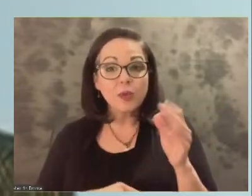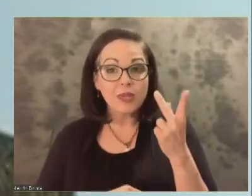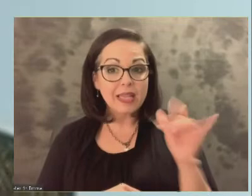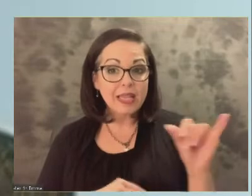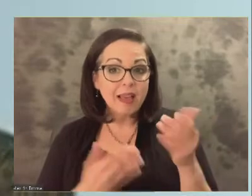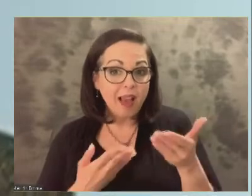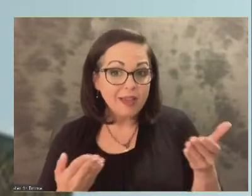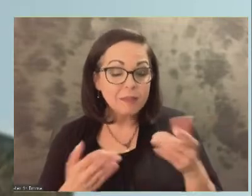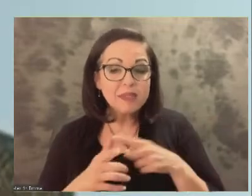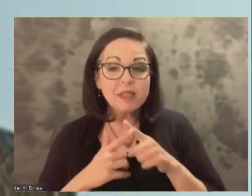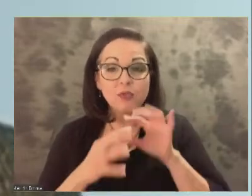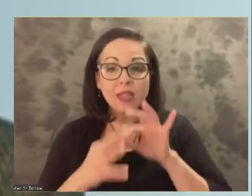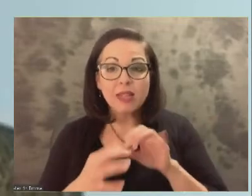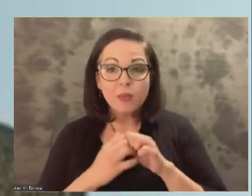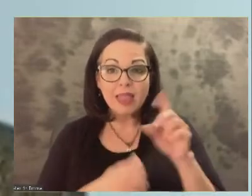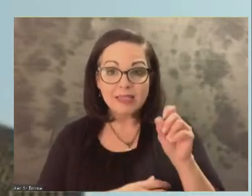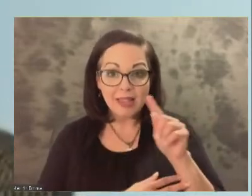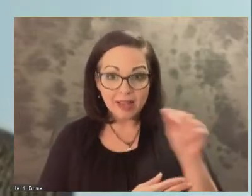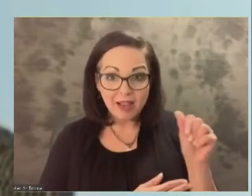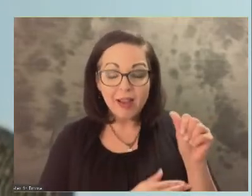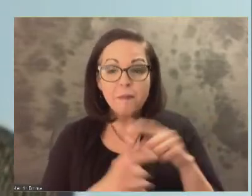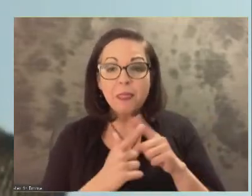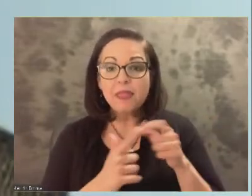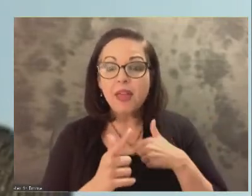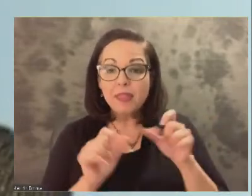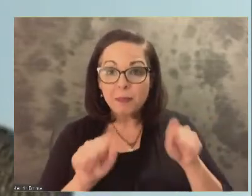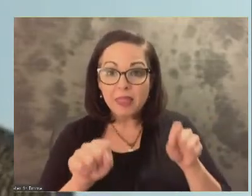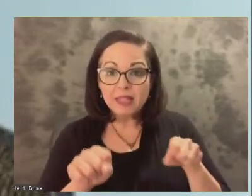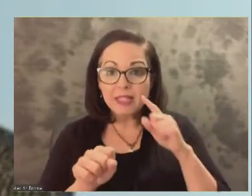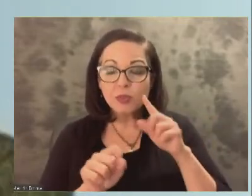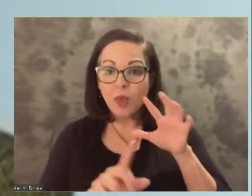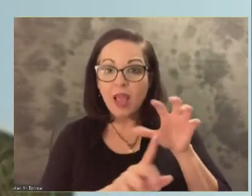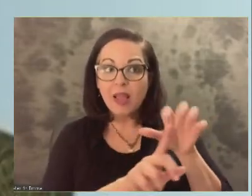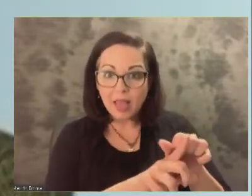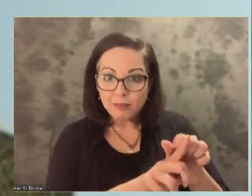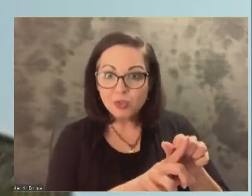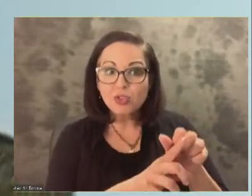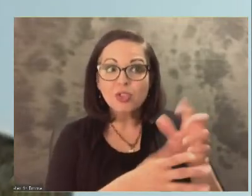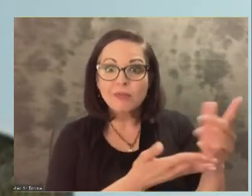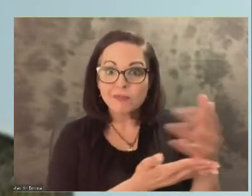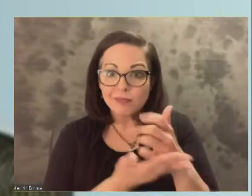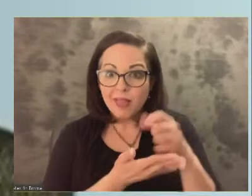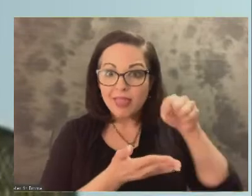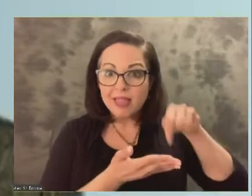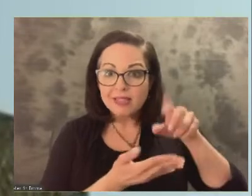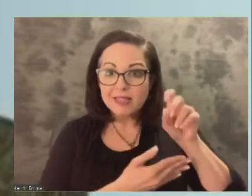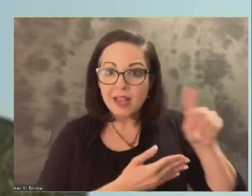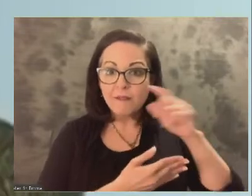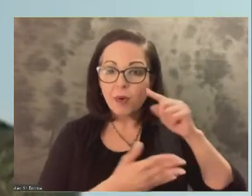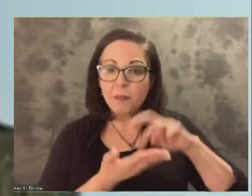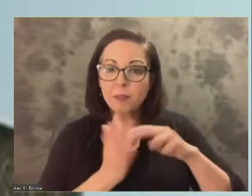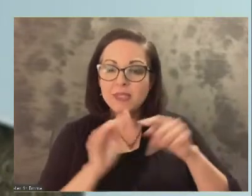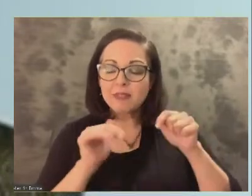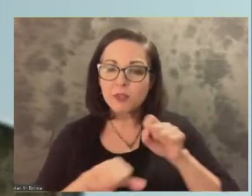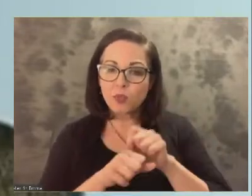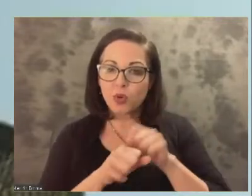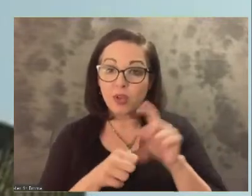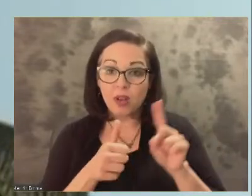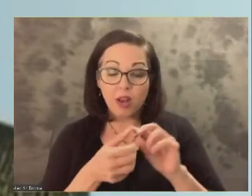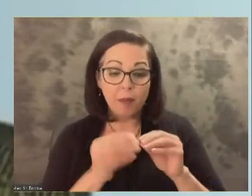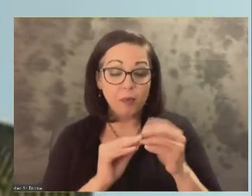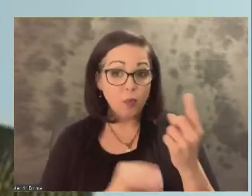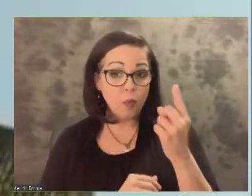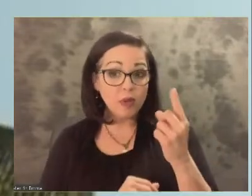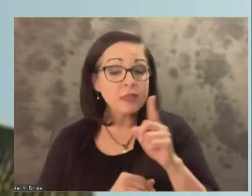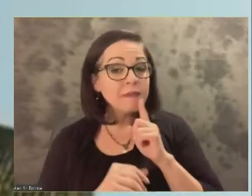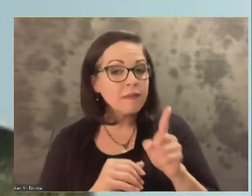it relates to data and the ability to capture data for the purpose of this work. Number one, it is